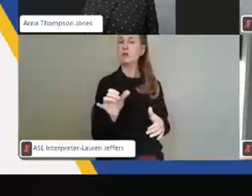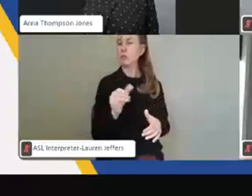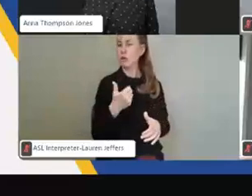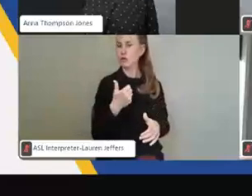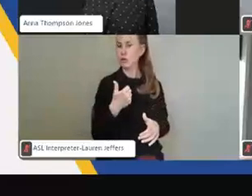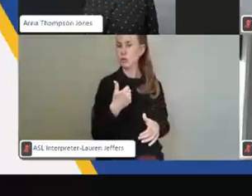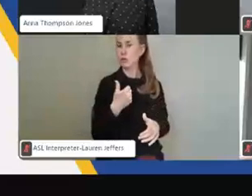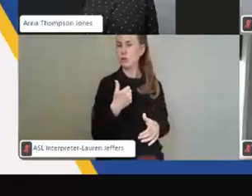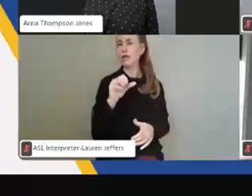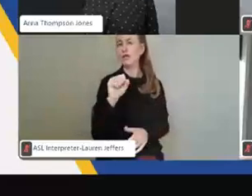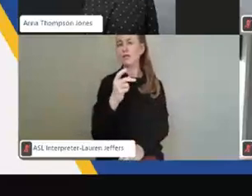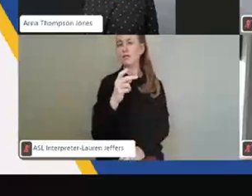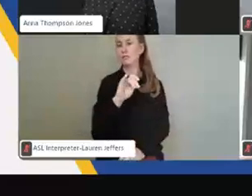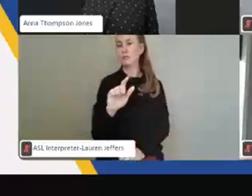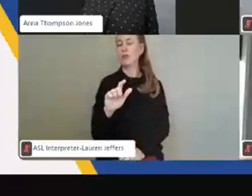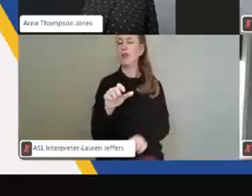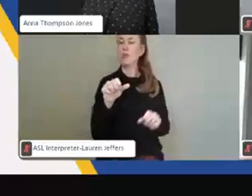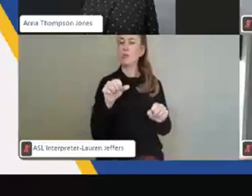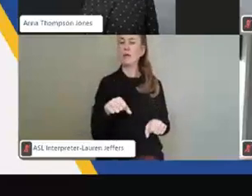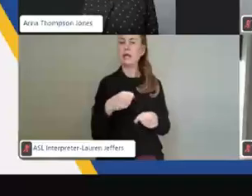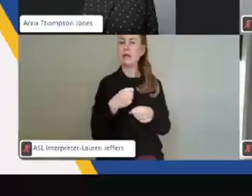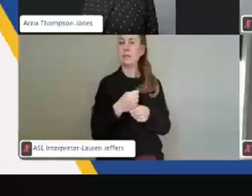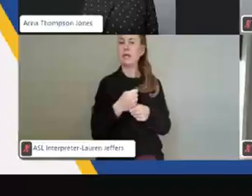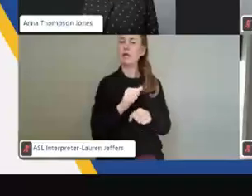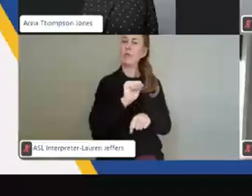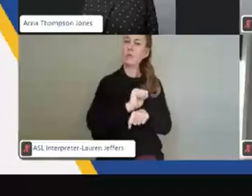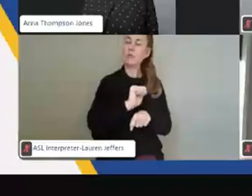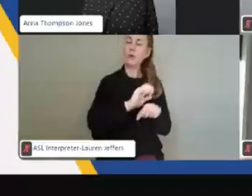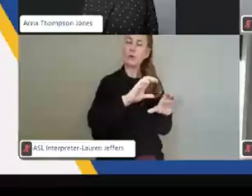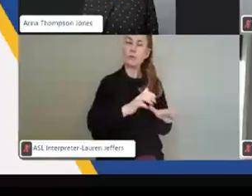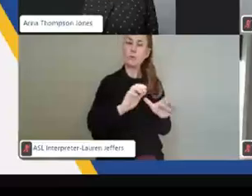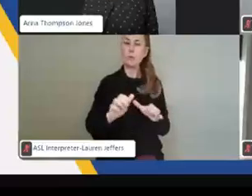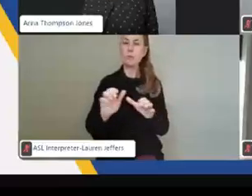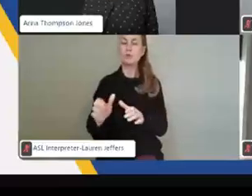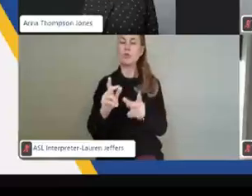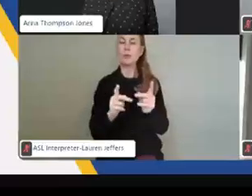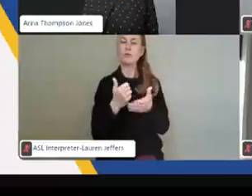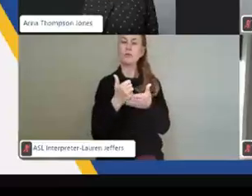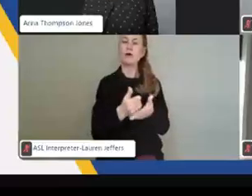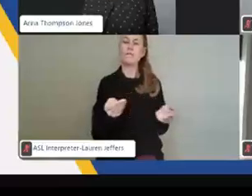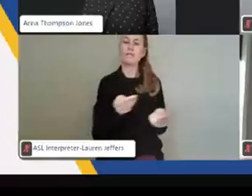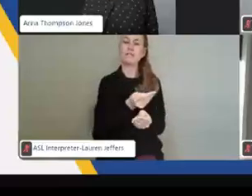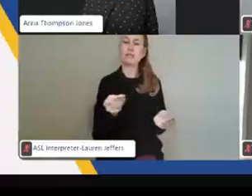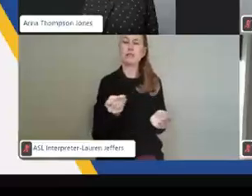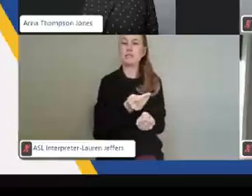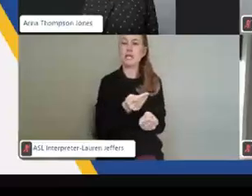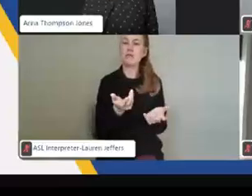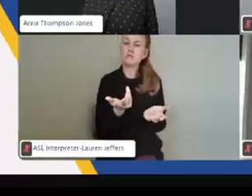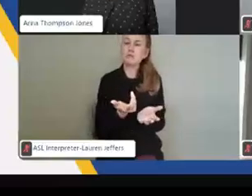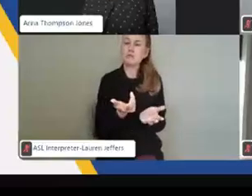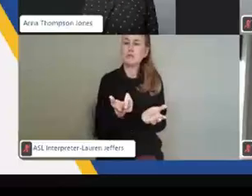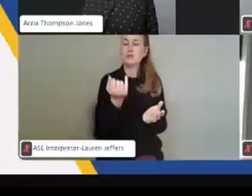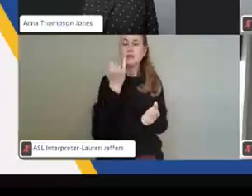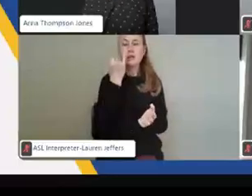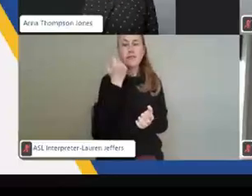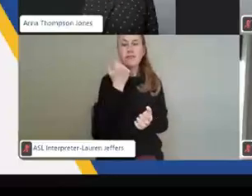our spill, we could potentially create work groups or people to help facilitate that. And if there are any